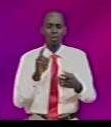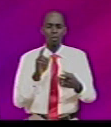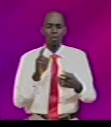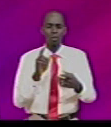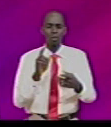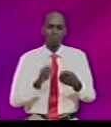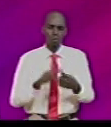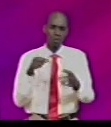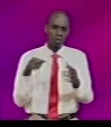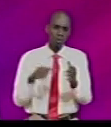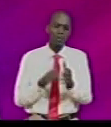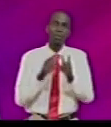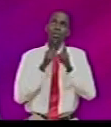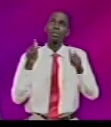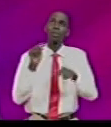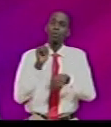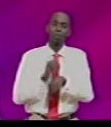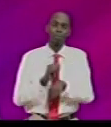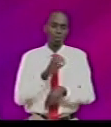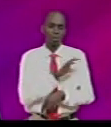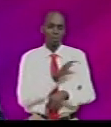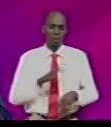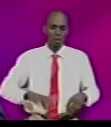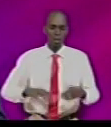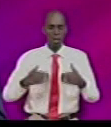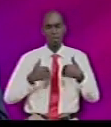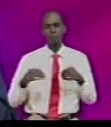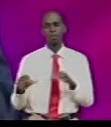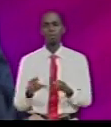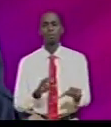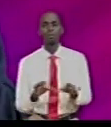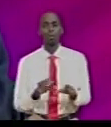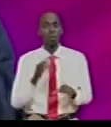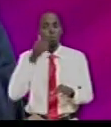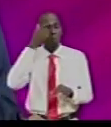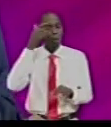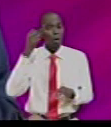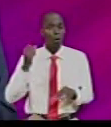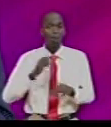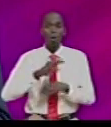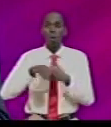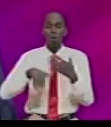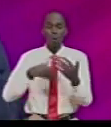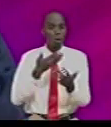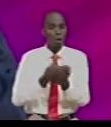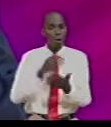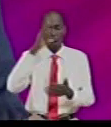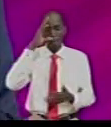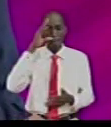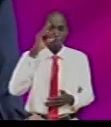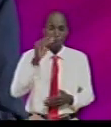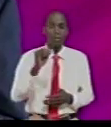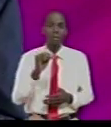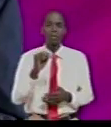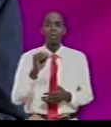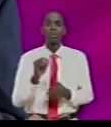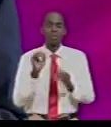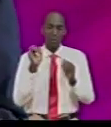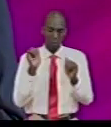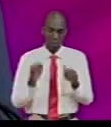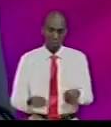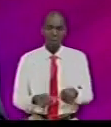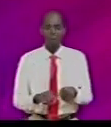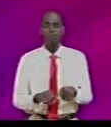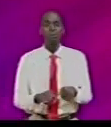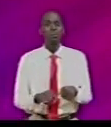this great thing that the Lord has done in Christ Jesus, because all men can avail themselves